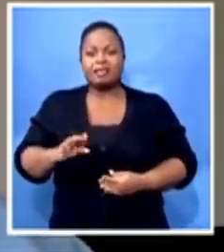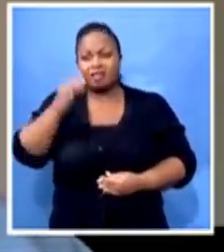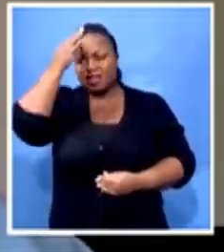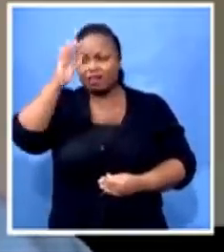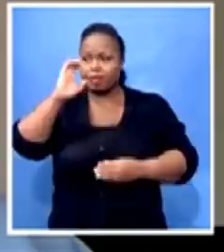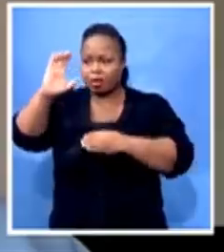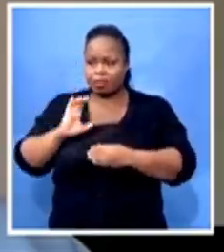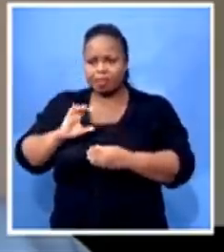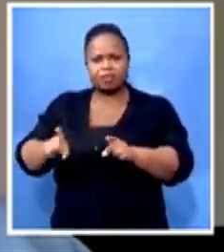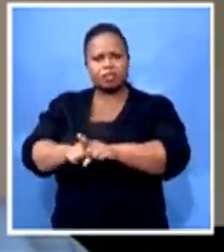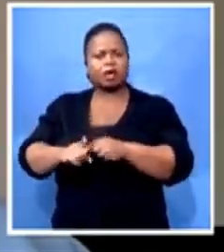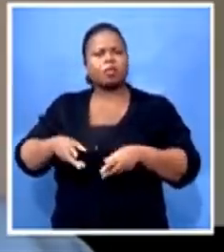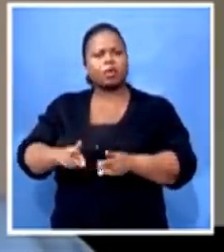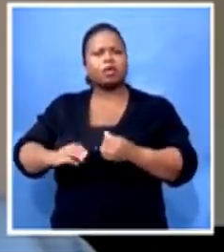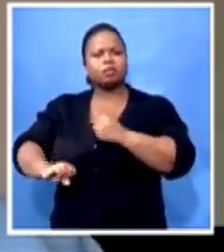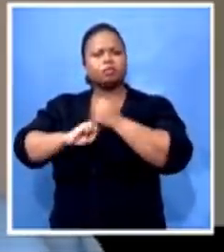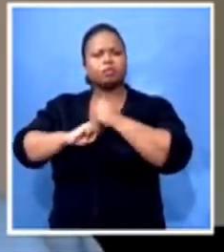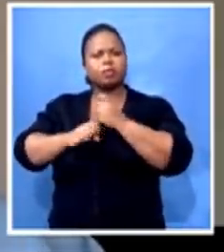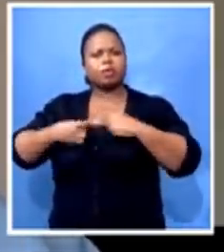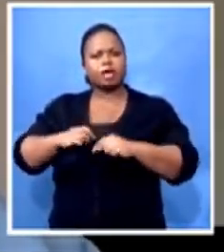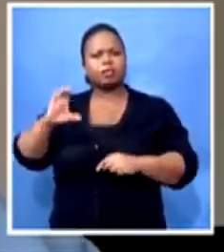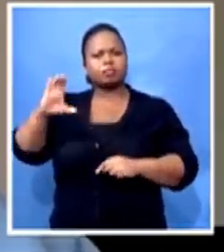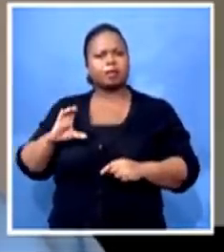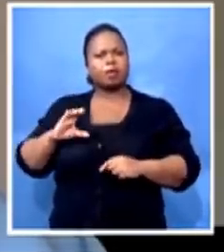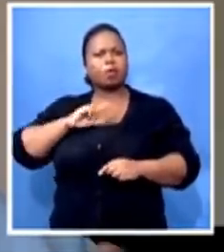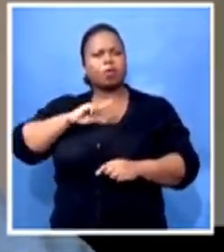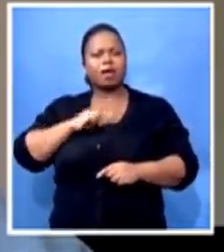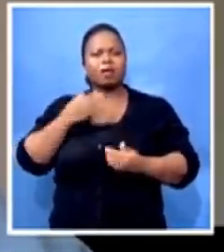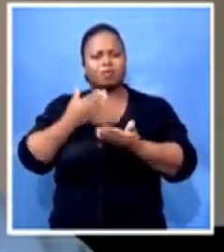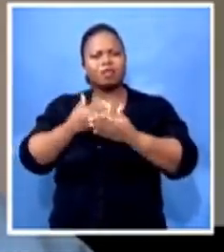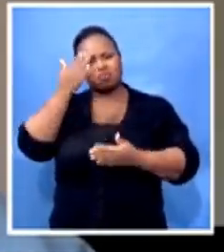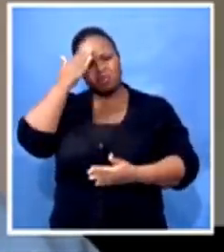recognition of the impact of COVID on white business,